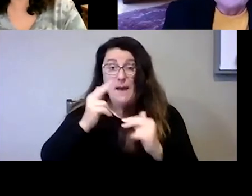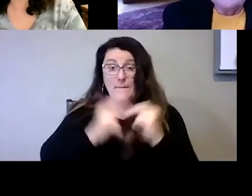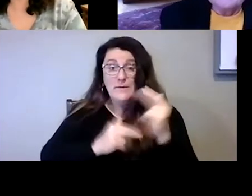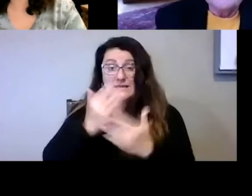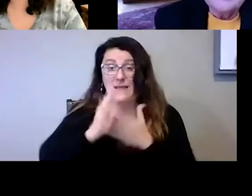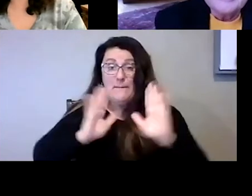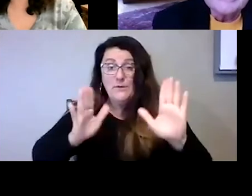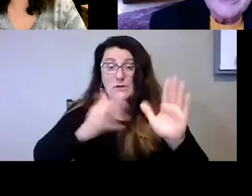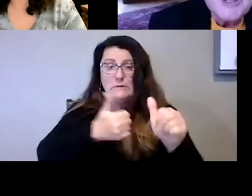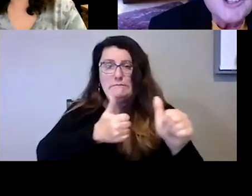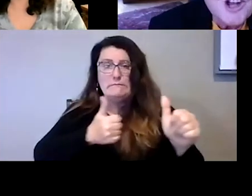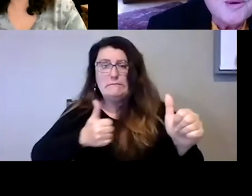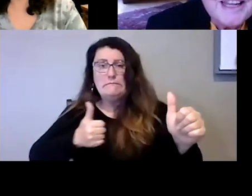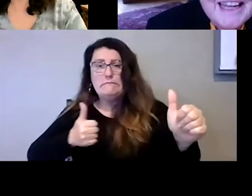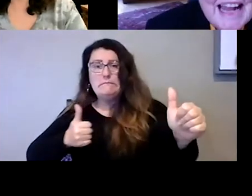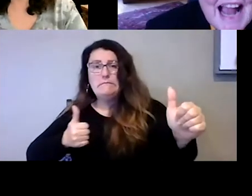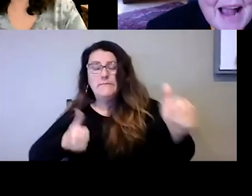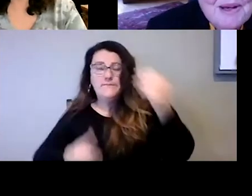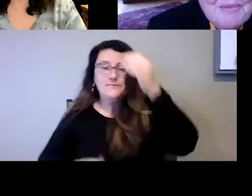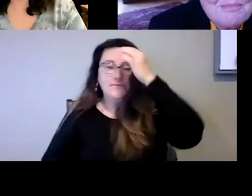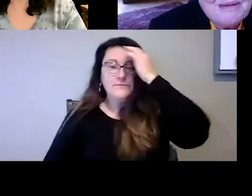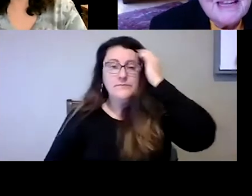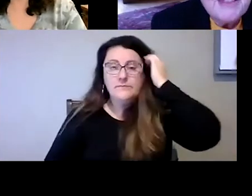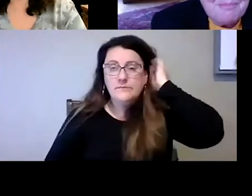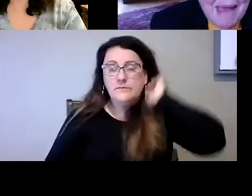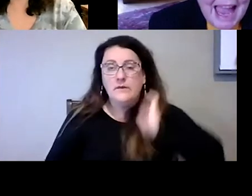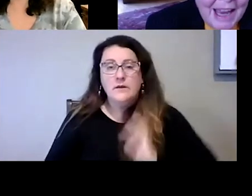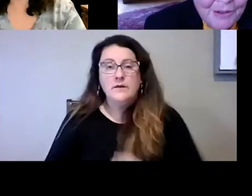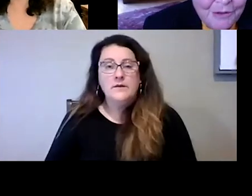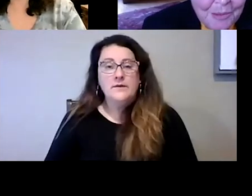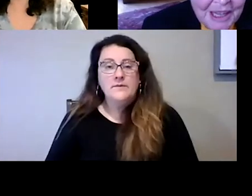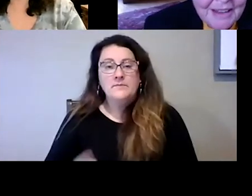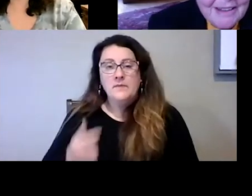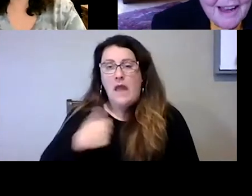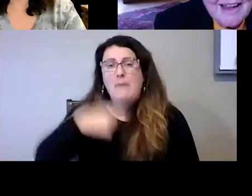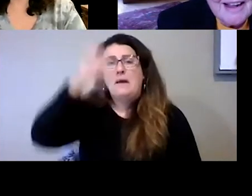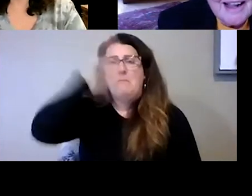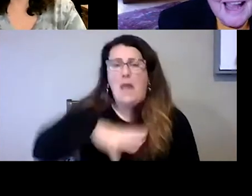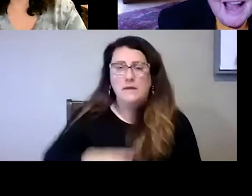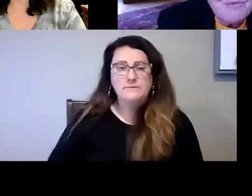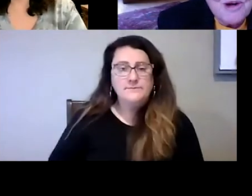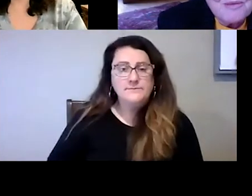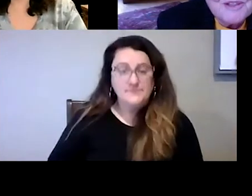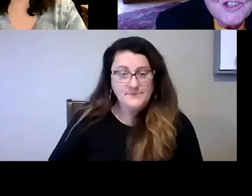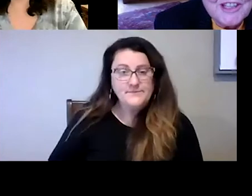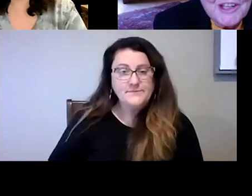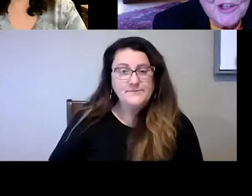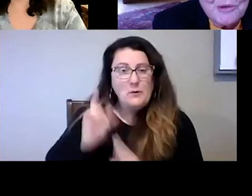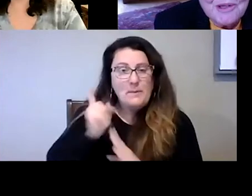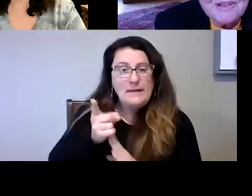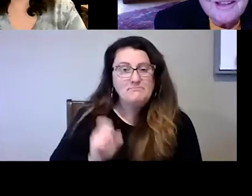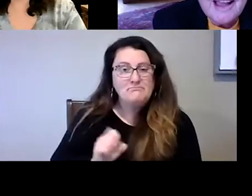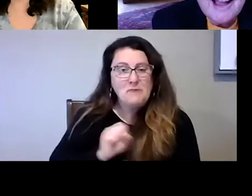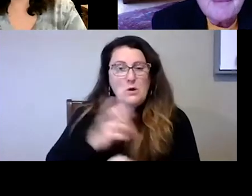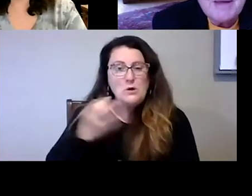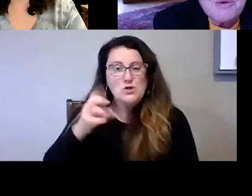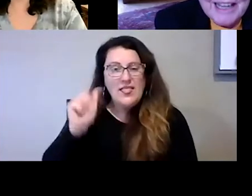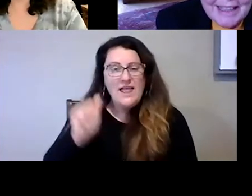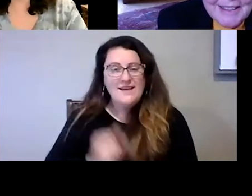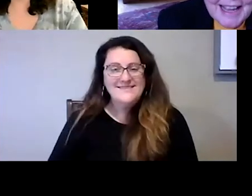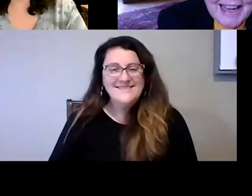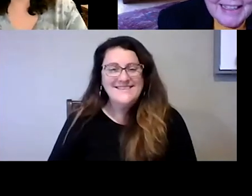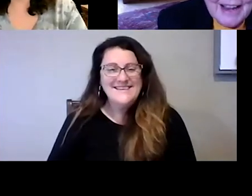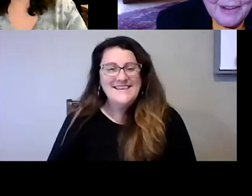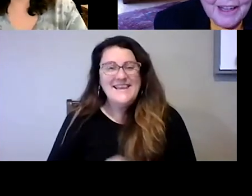pushing. So I want to be the man for a minute. I work with Sheila Kuehl. I